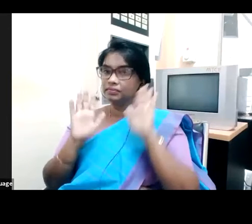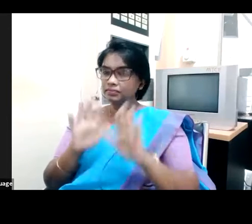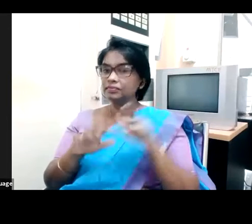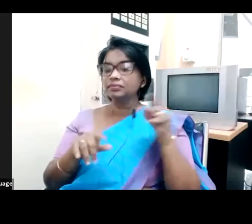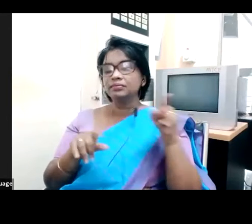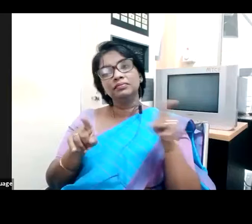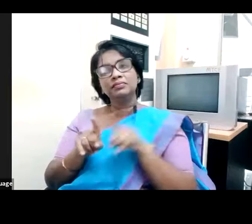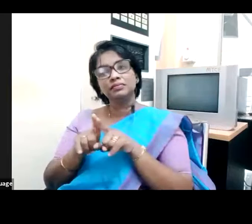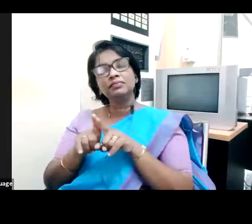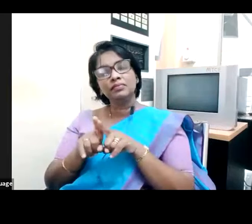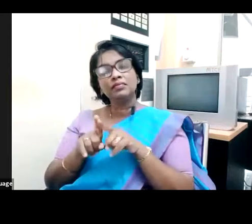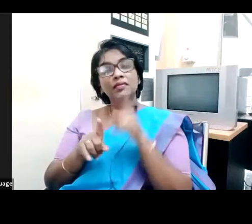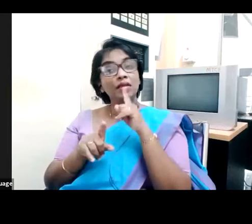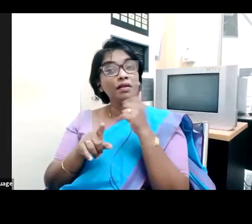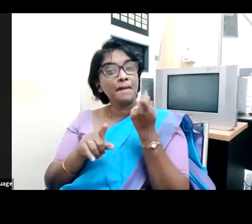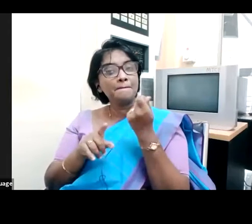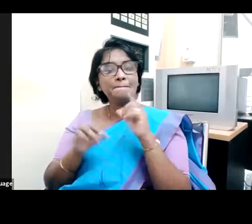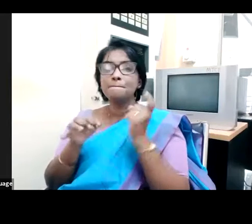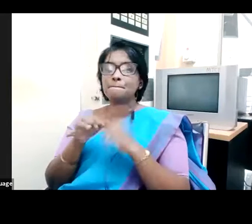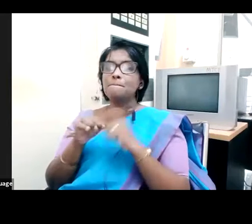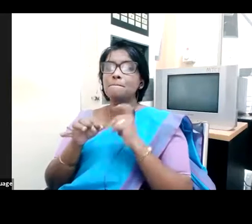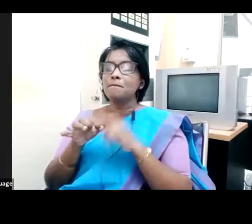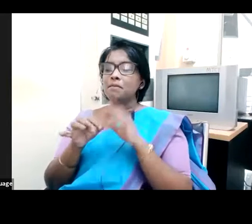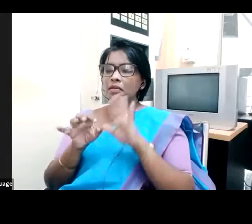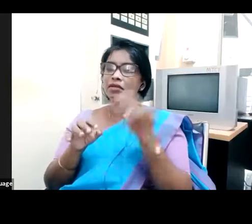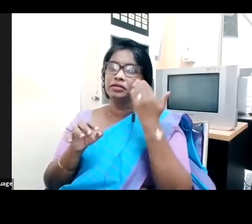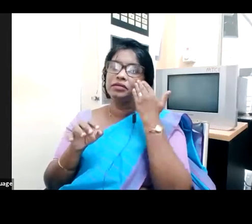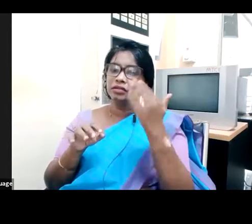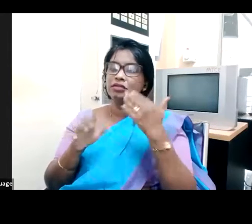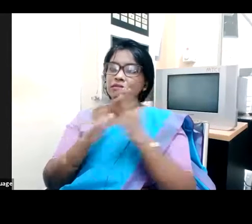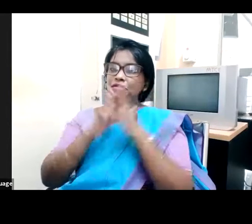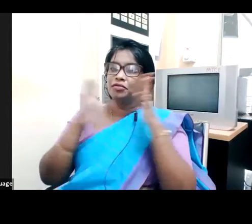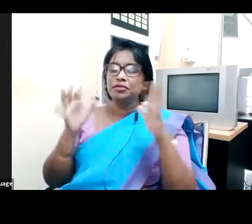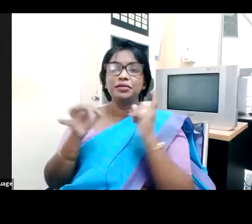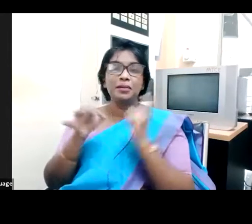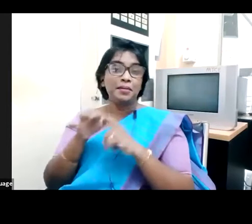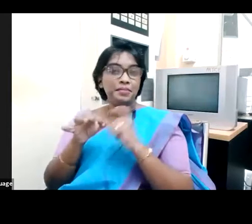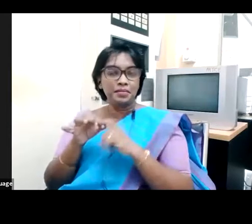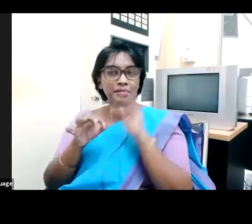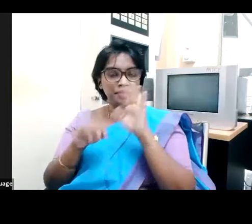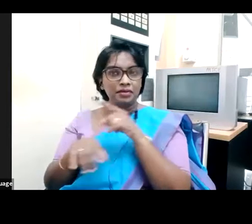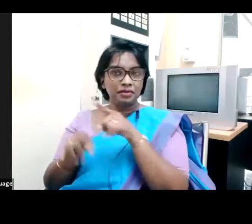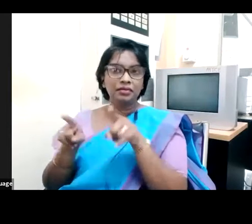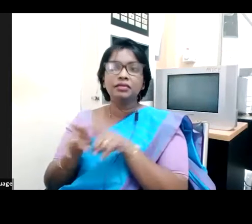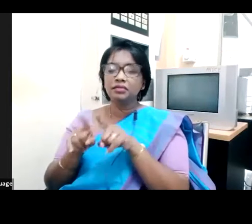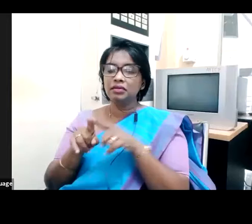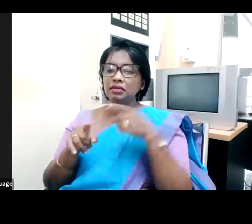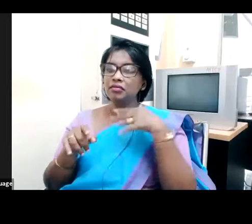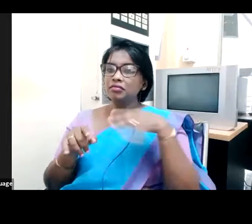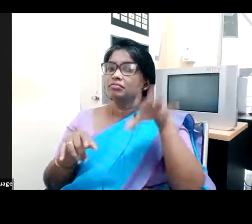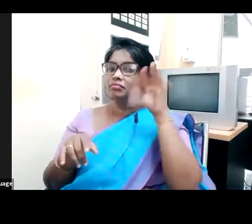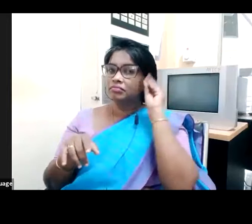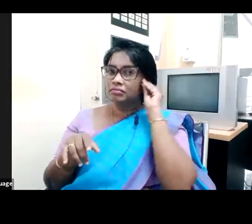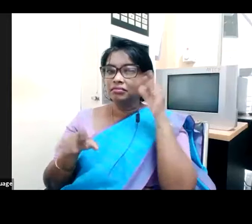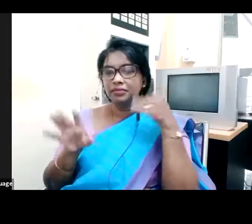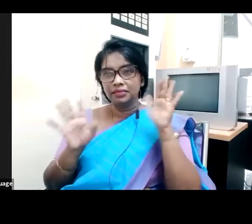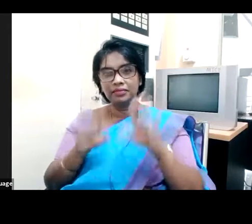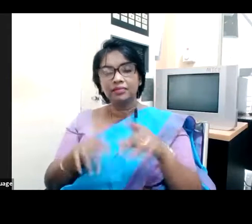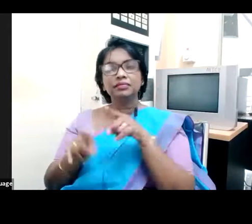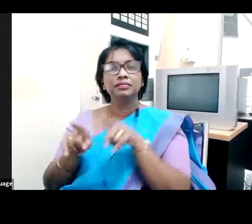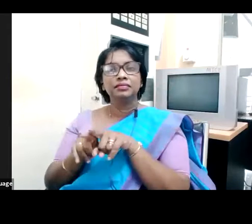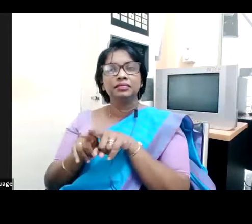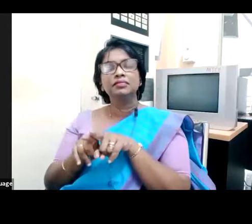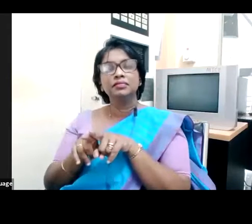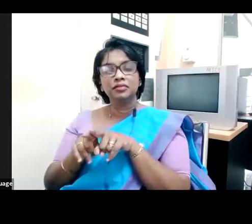and also it is a business problem. So we are very serious. We have understood this very, very seriously,